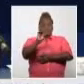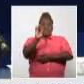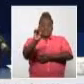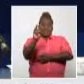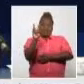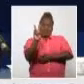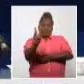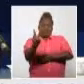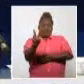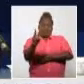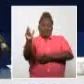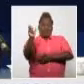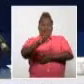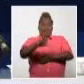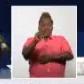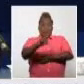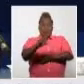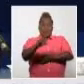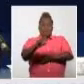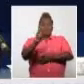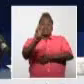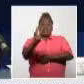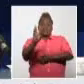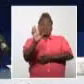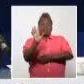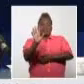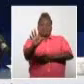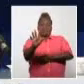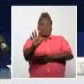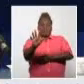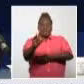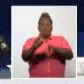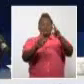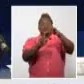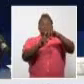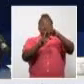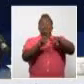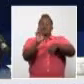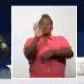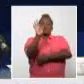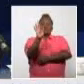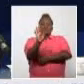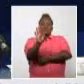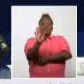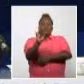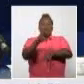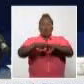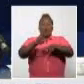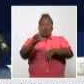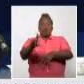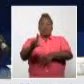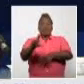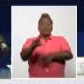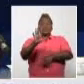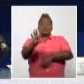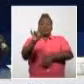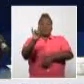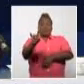8, in Holguín 59, in Granma 10, in Santiago de Cuba